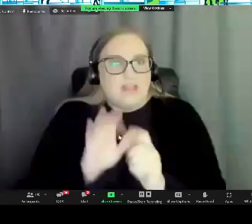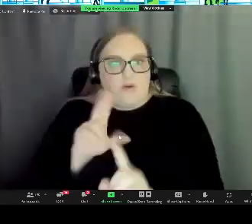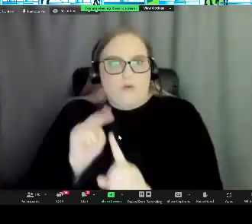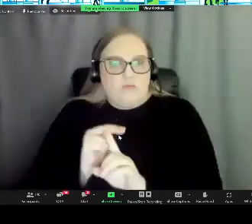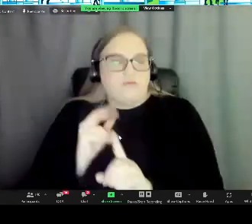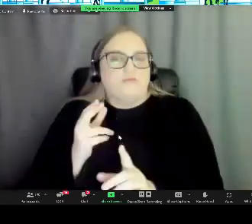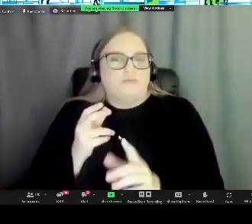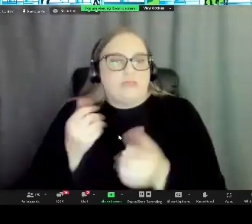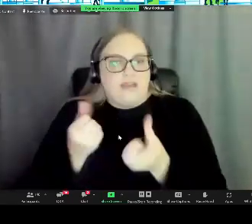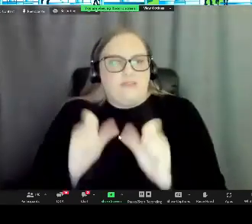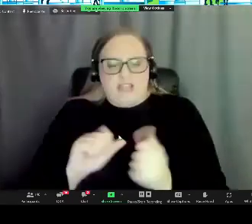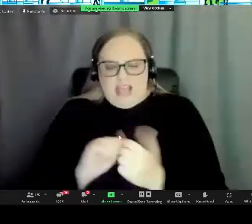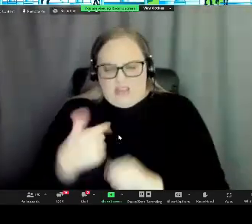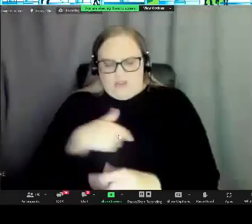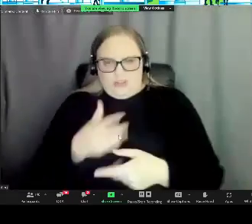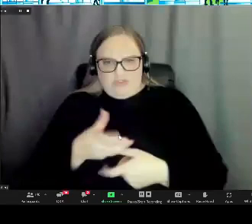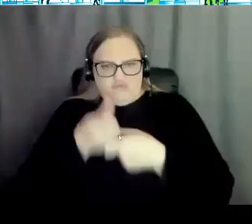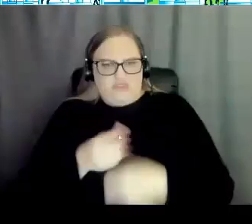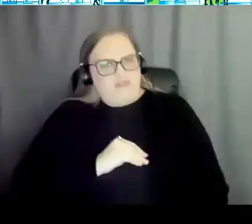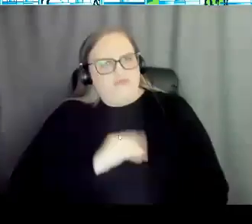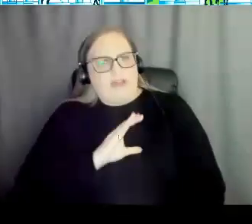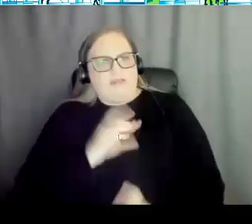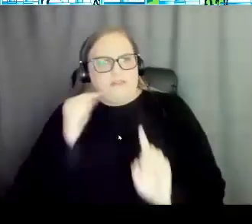in the integrity of this process?